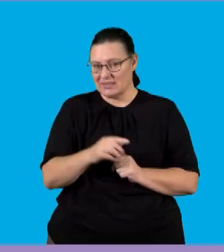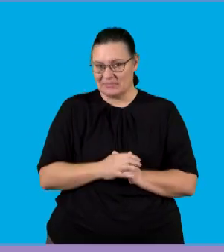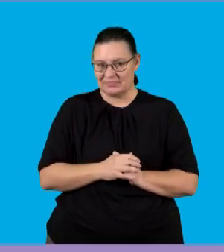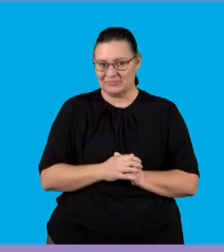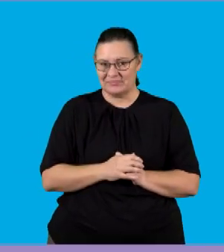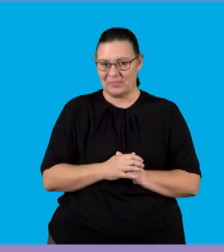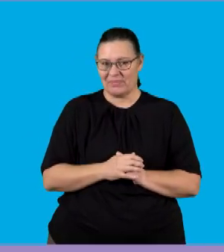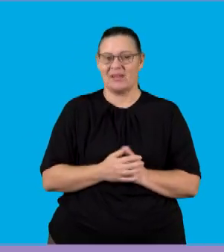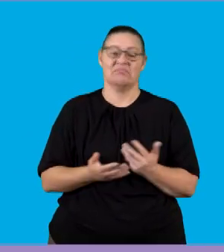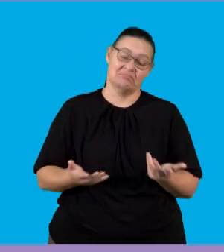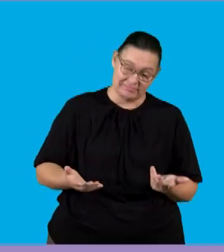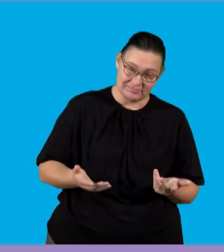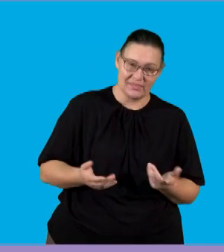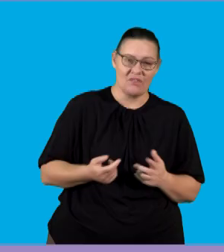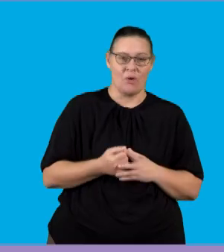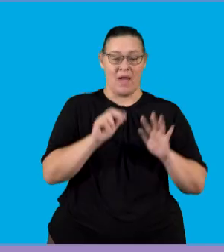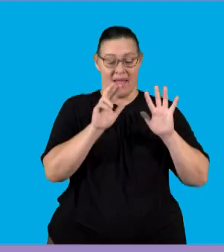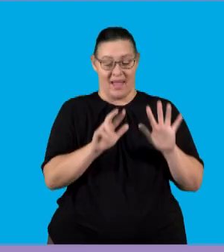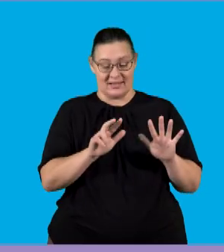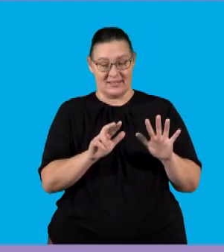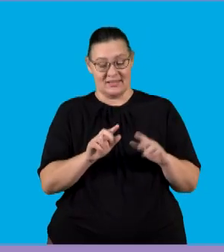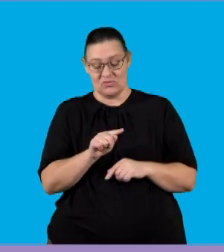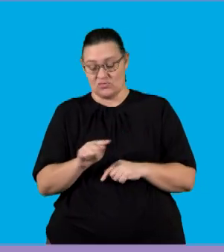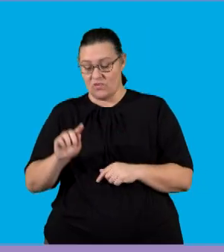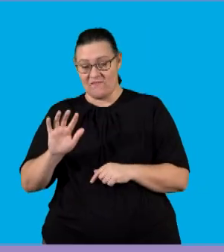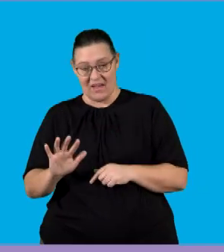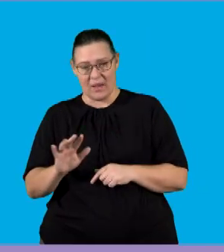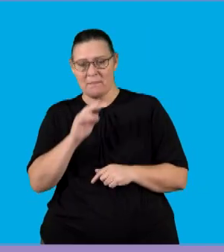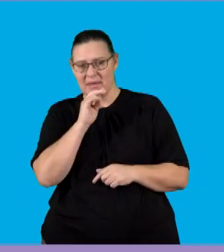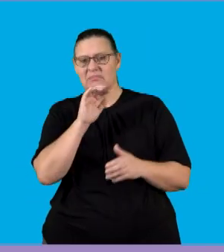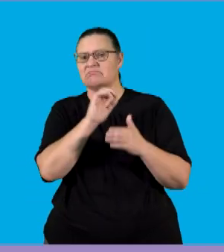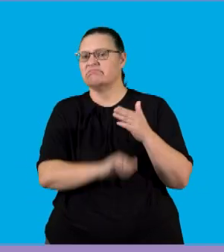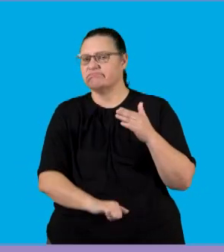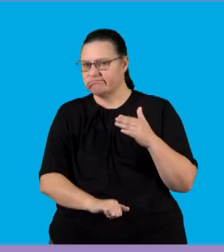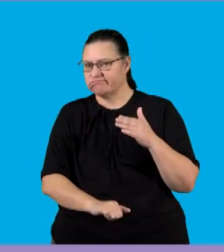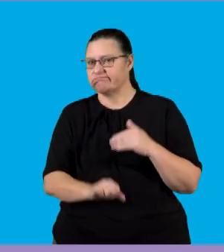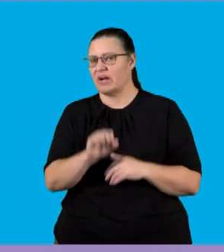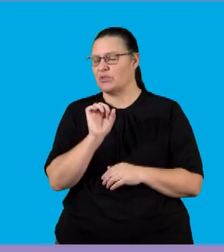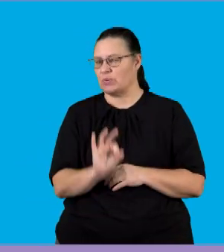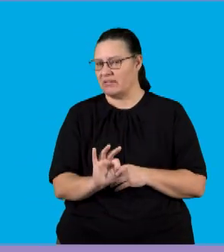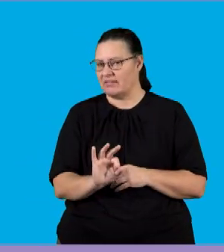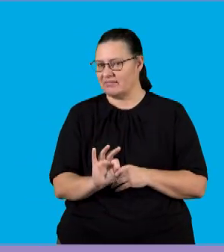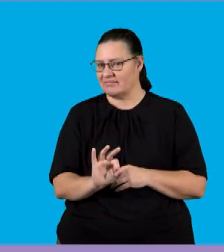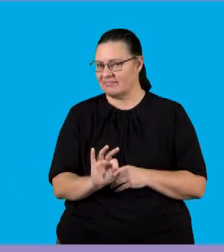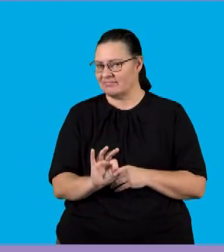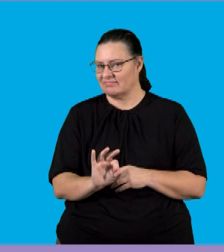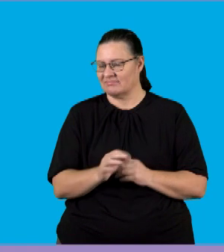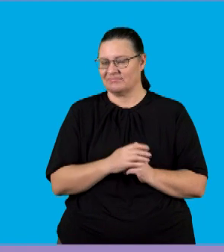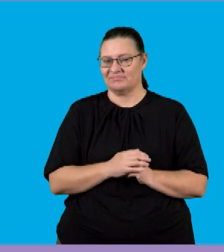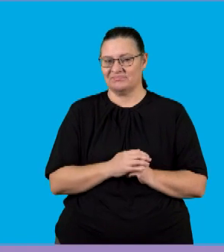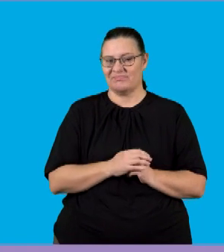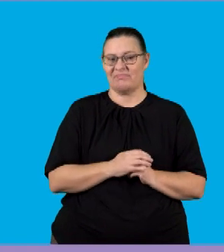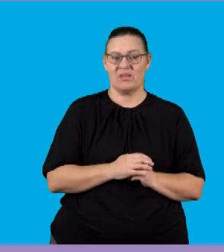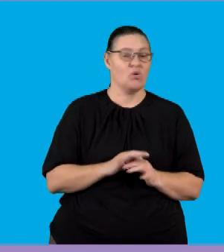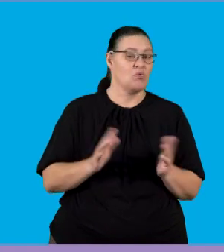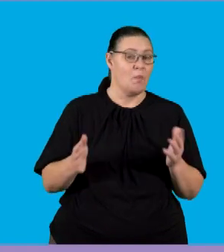there? Well, from 8 to 5, we can see there that we are subtracting a